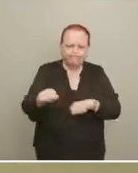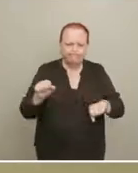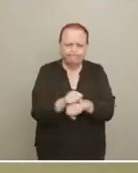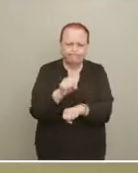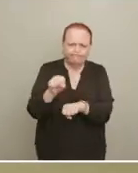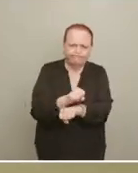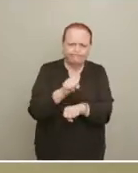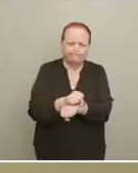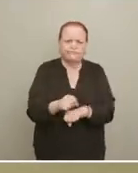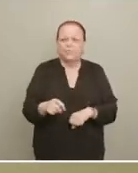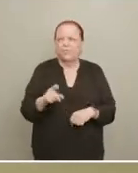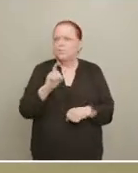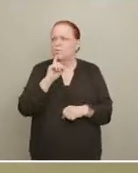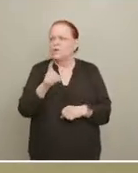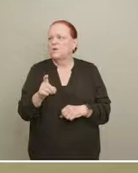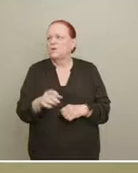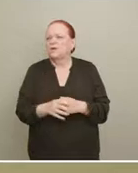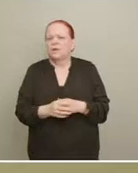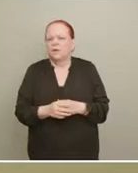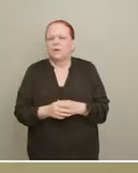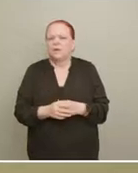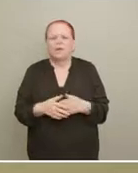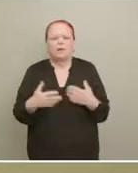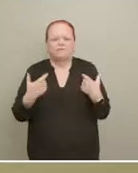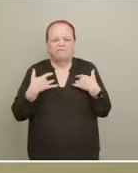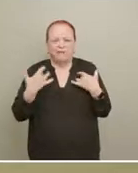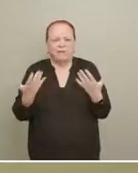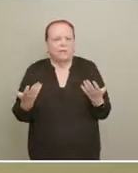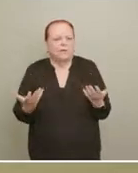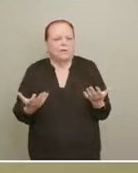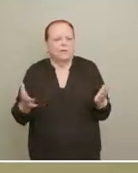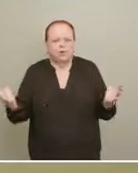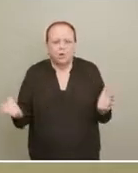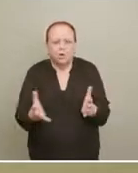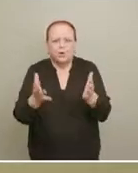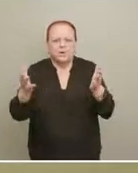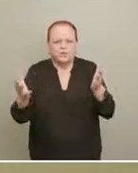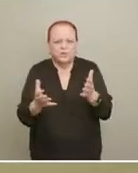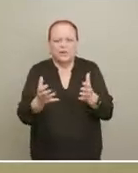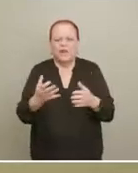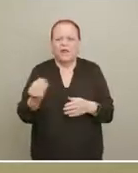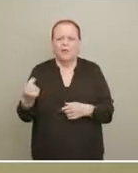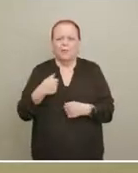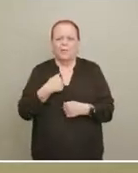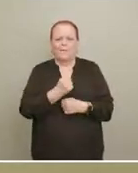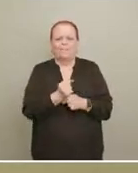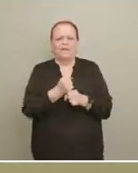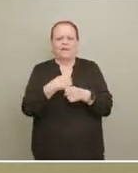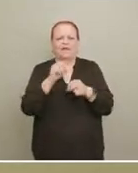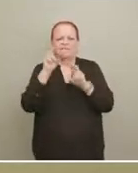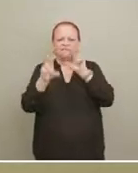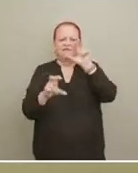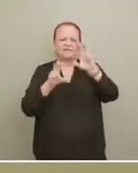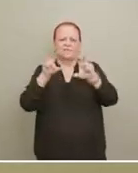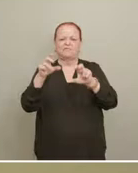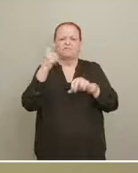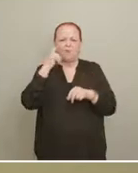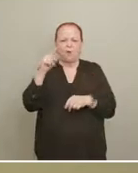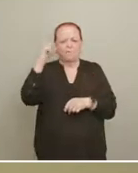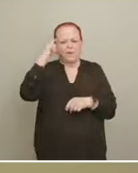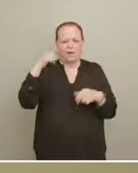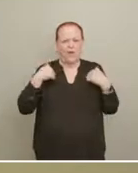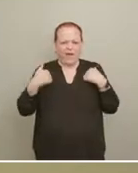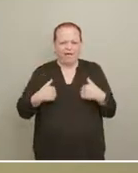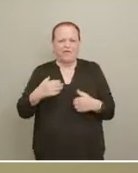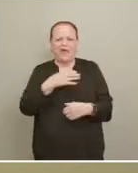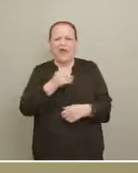a terrific point of encouragement that we're starting to make the same investments in mental health and substance use care that we have